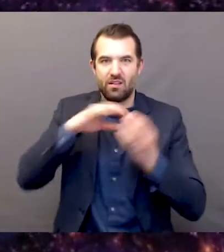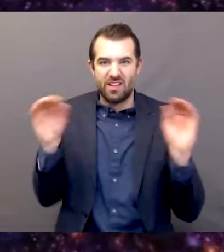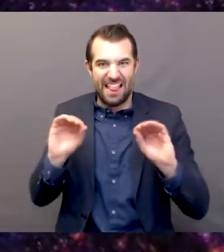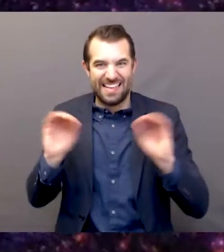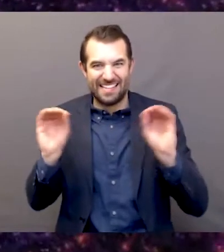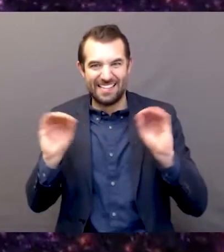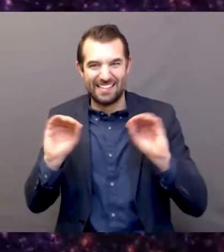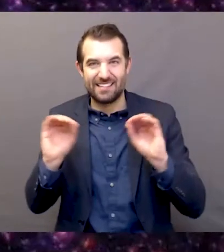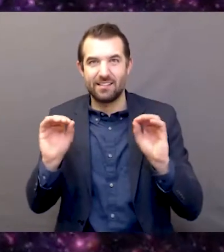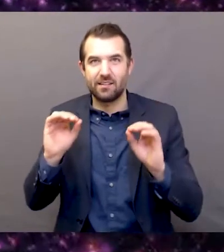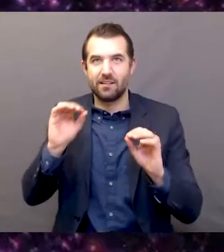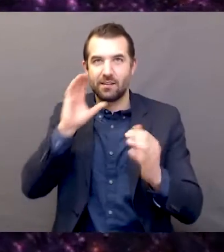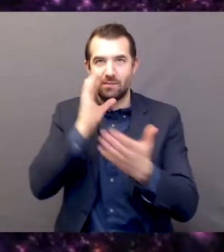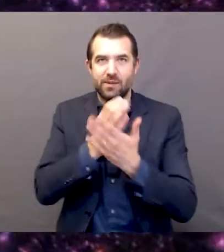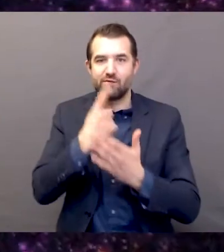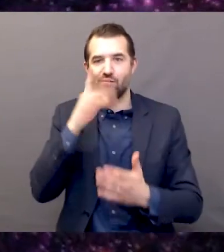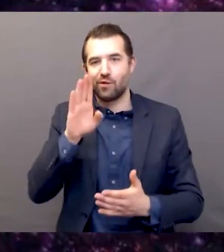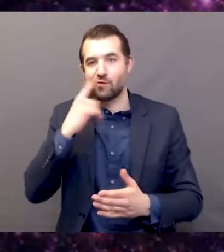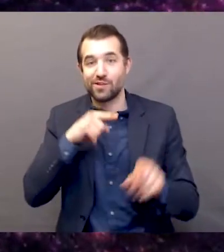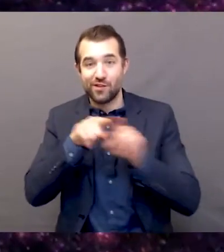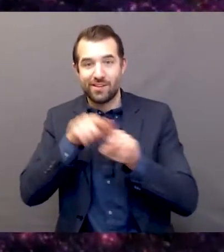see this, yes, this is the Boston Red Sox.